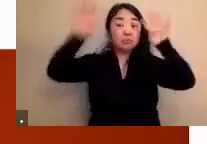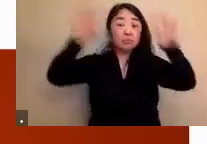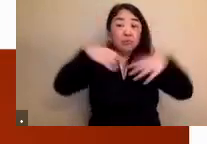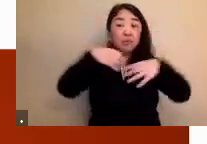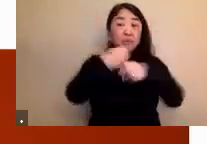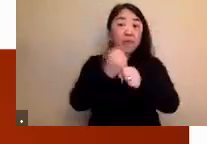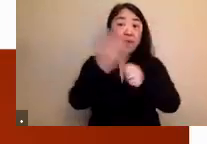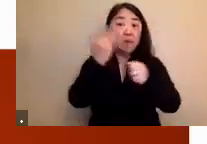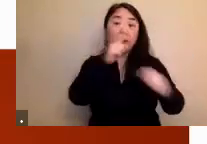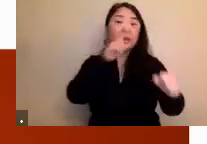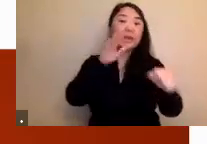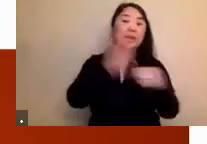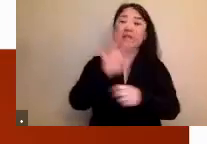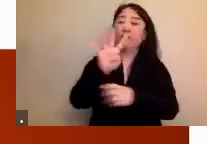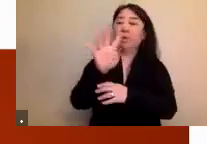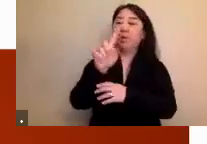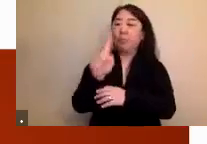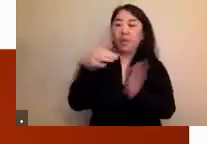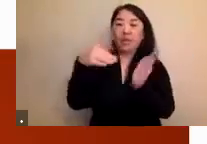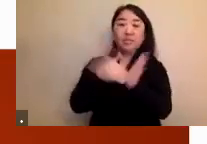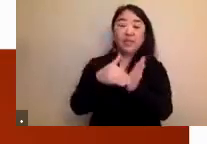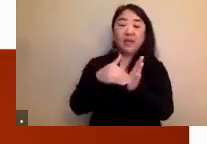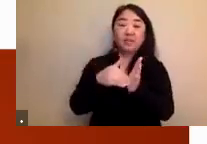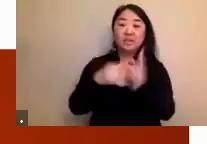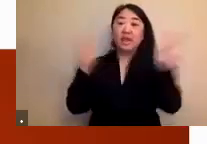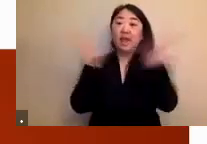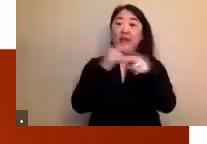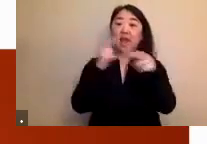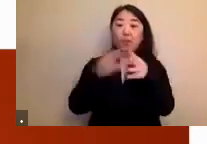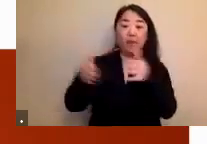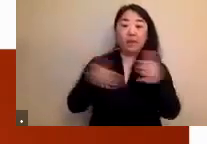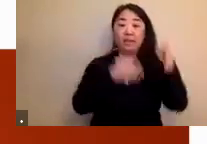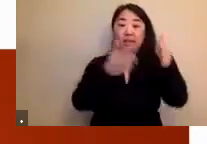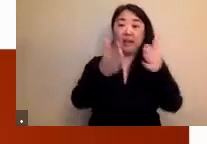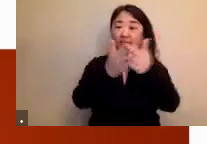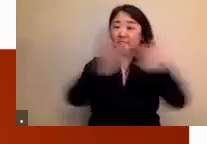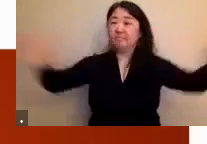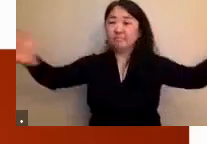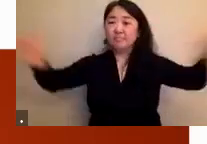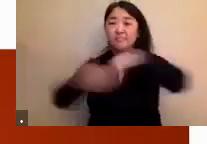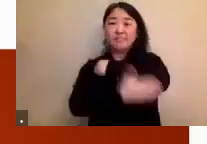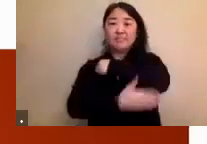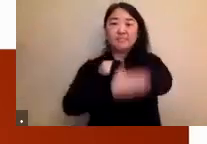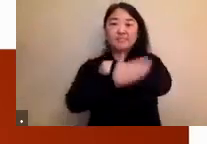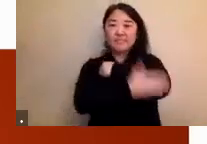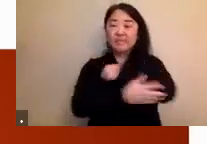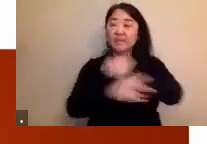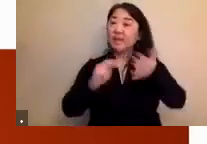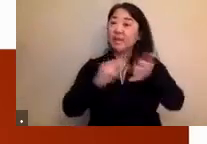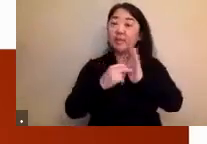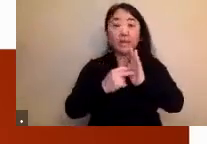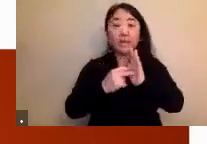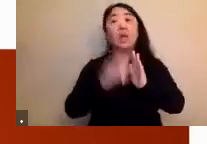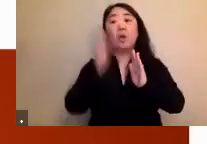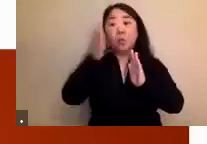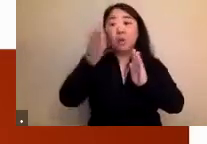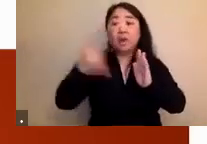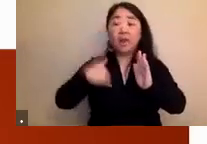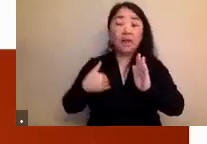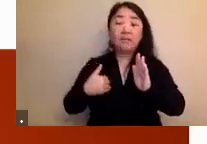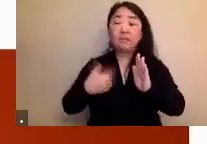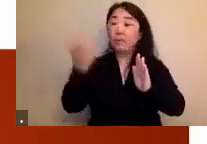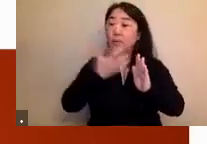building 41,000 highway lanes across the country, which means there would have been a tremendous impact